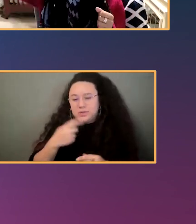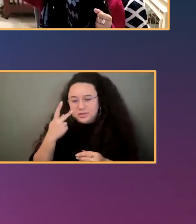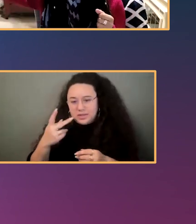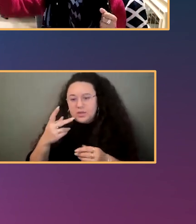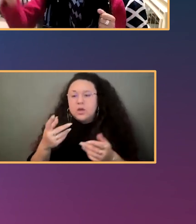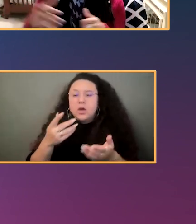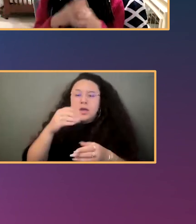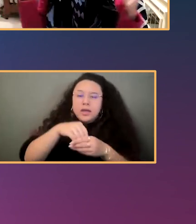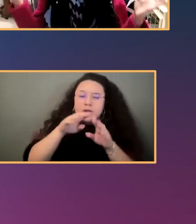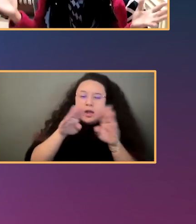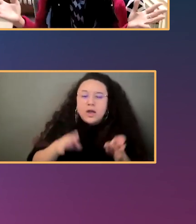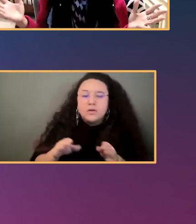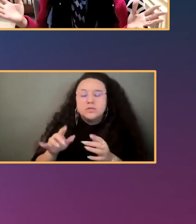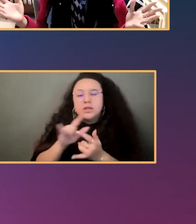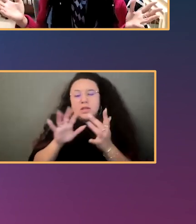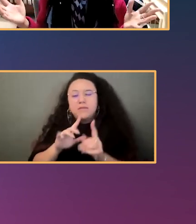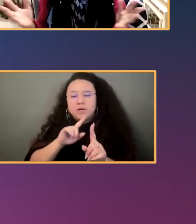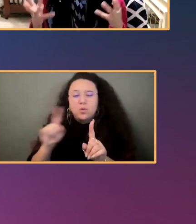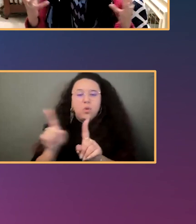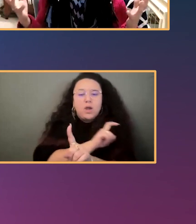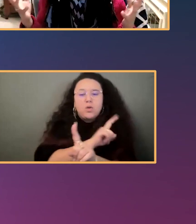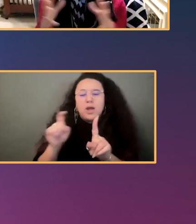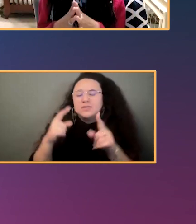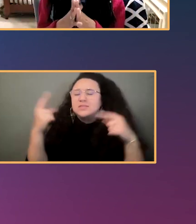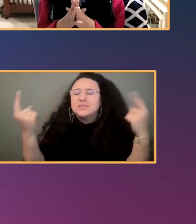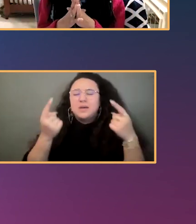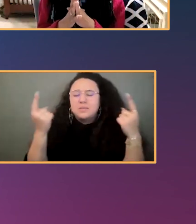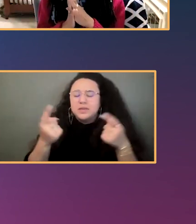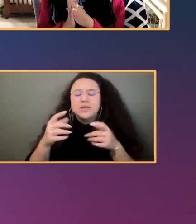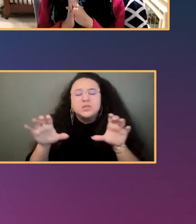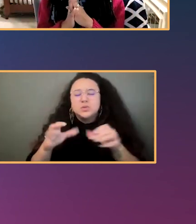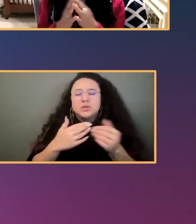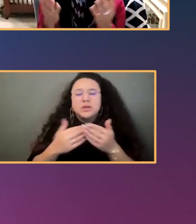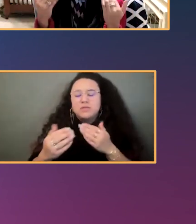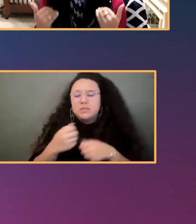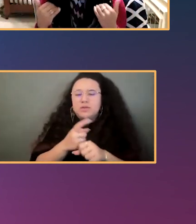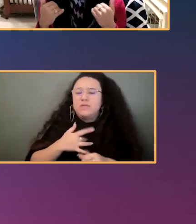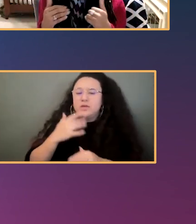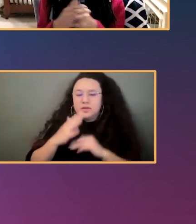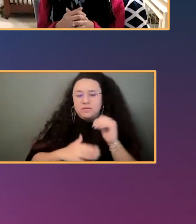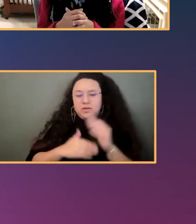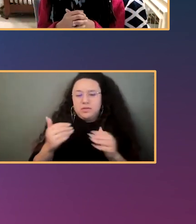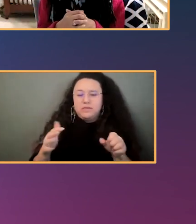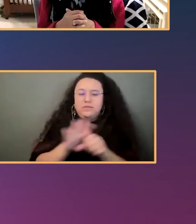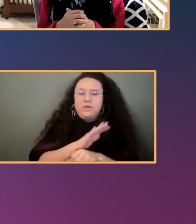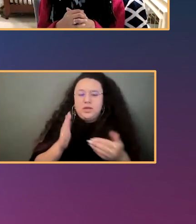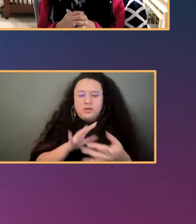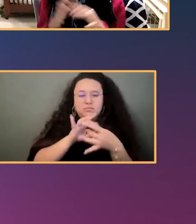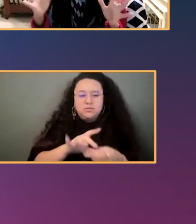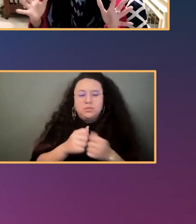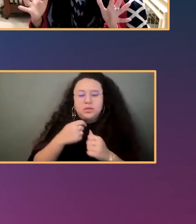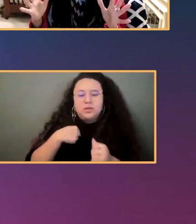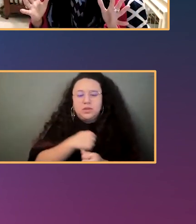I want to see like a lover walk around in the background. Do whatever is going to make you feel comfortable to be fully present with us